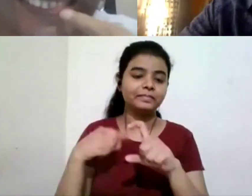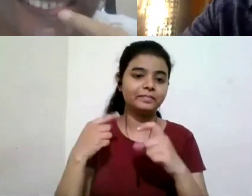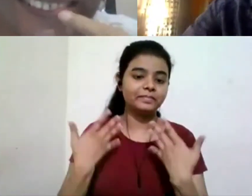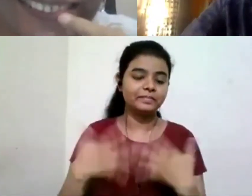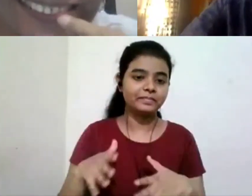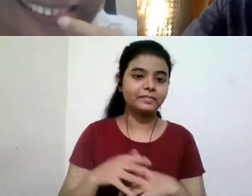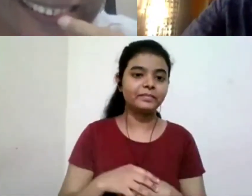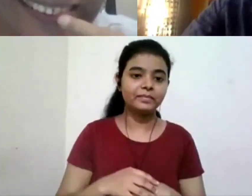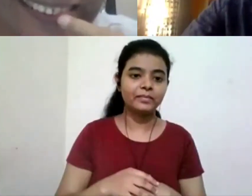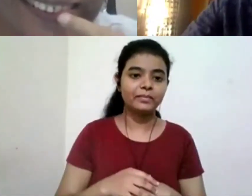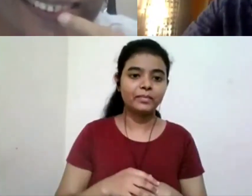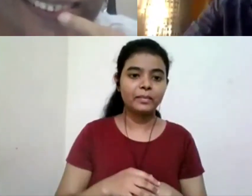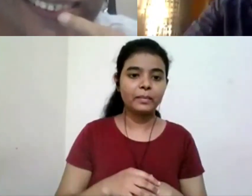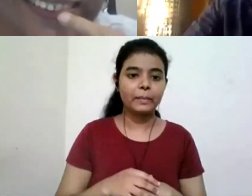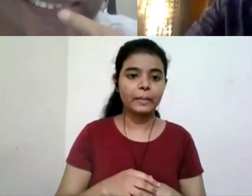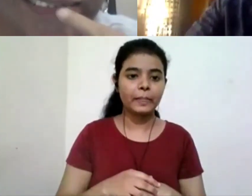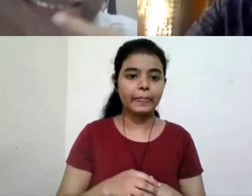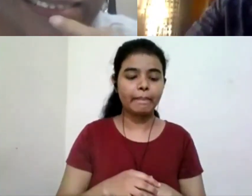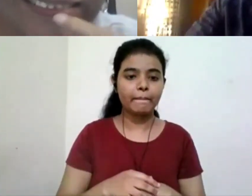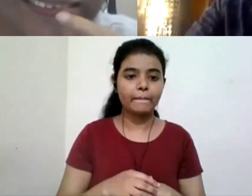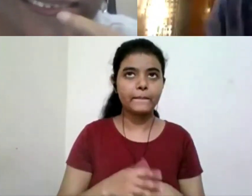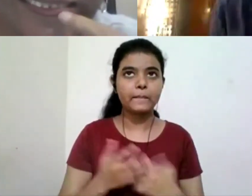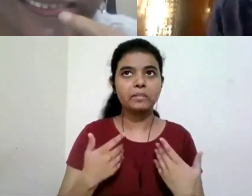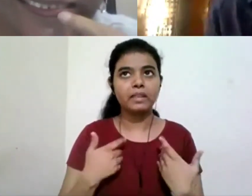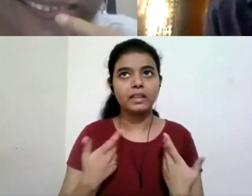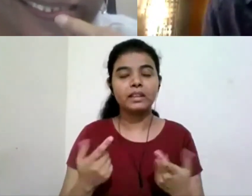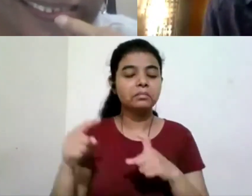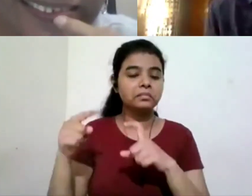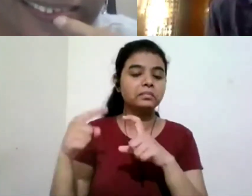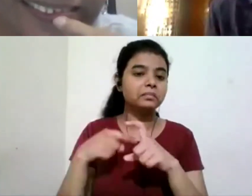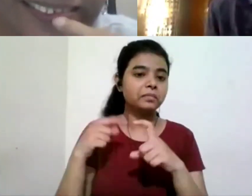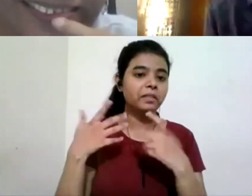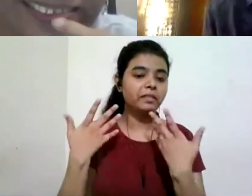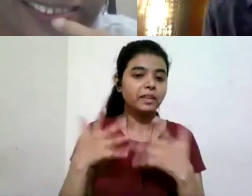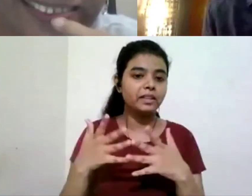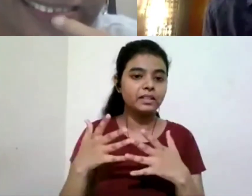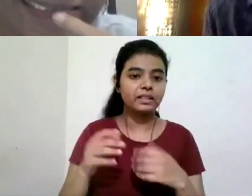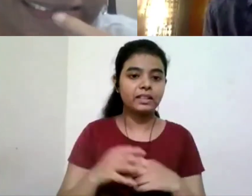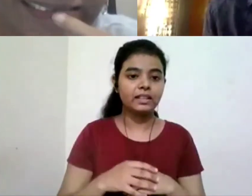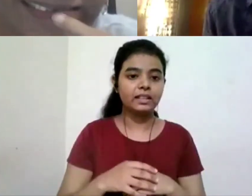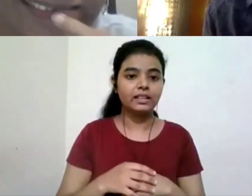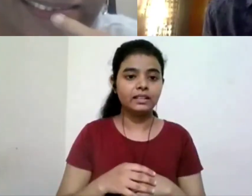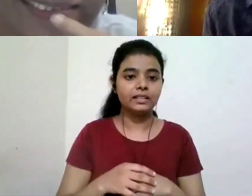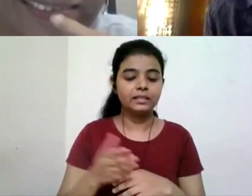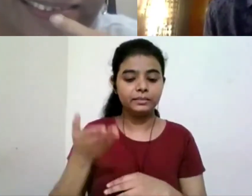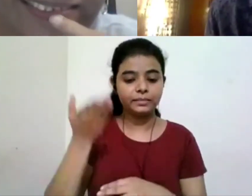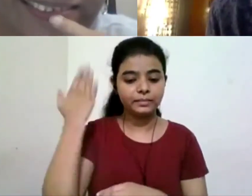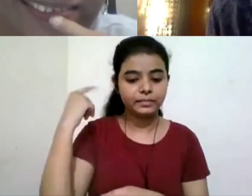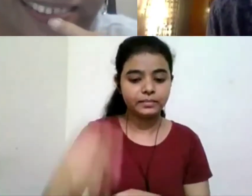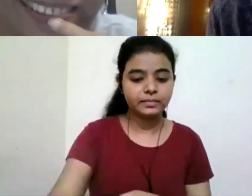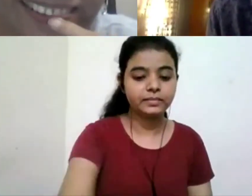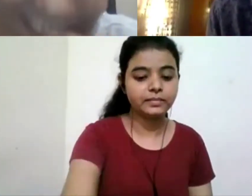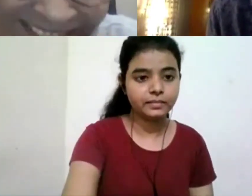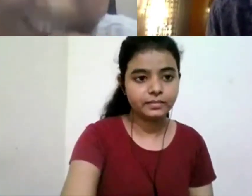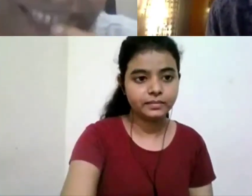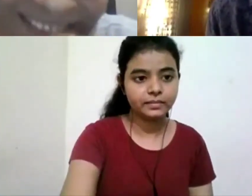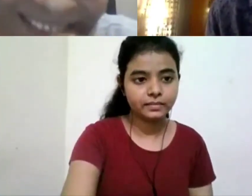I have been in awe to receive your mail on the conversation that we had in the